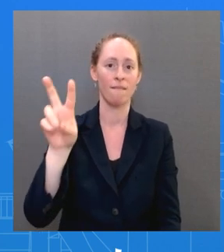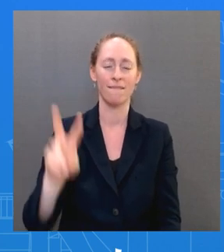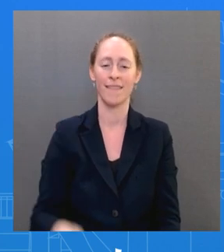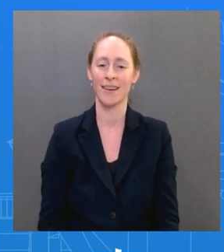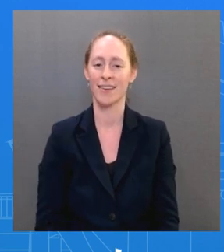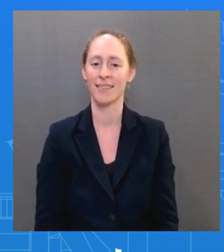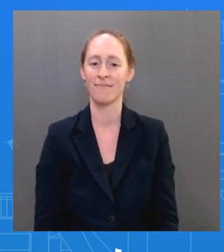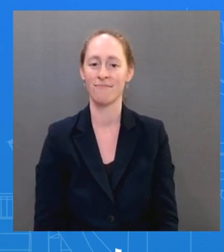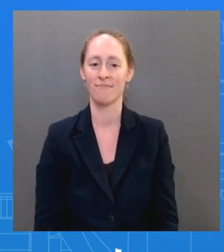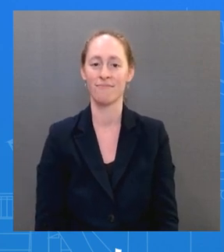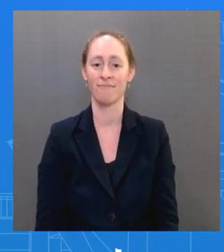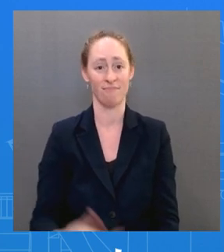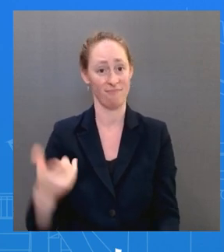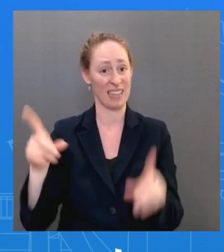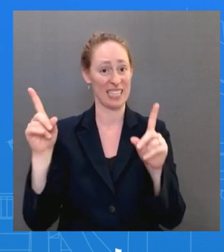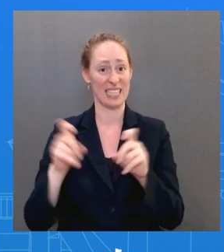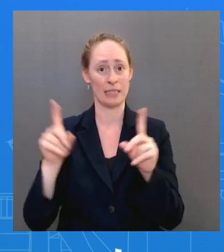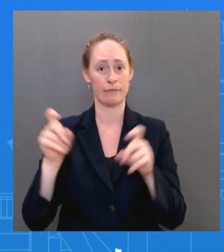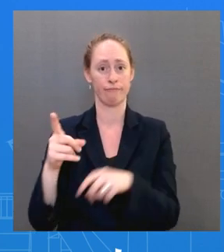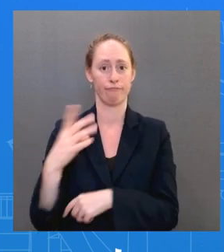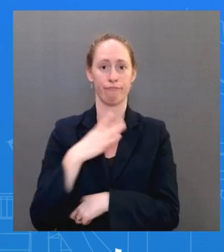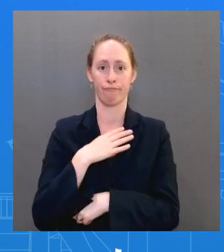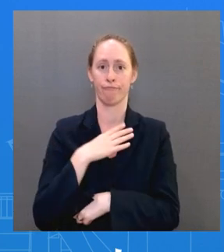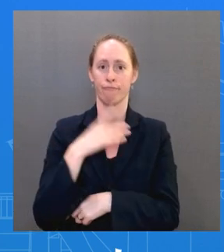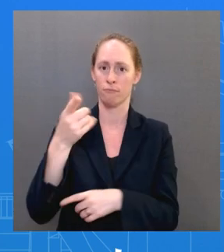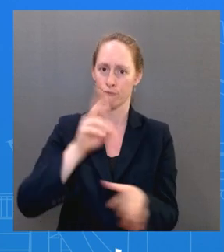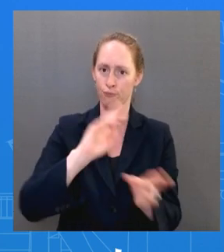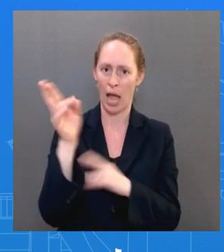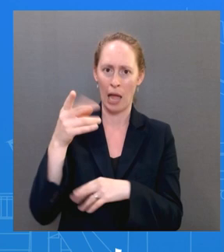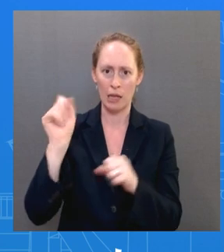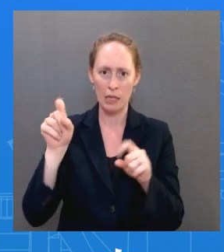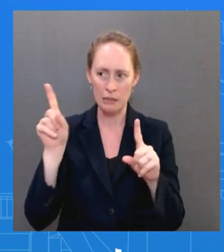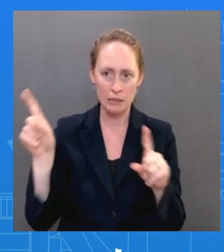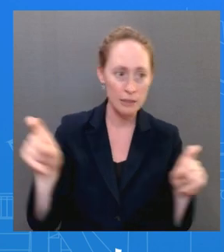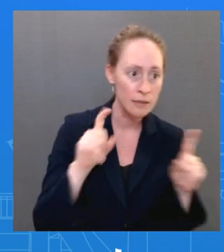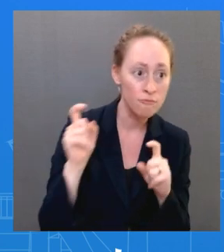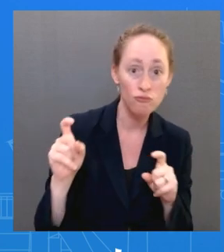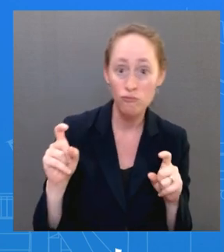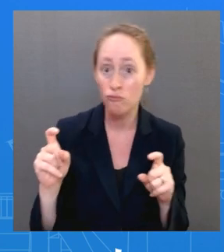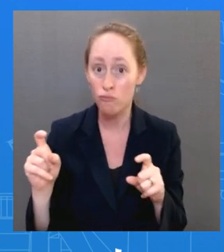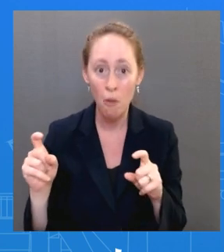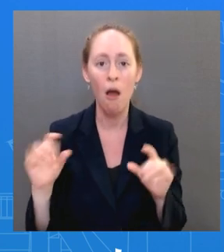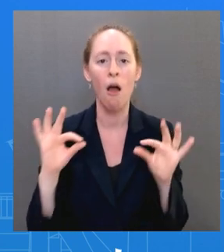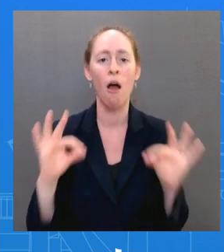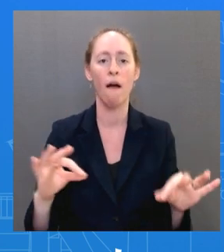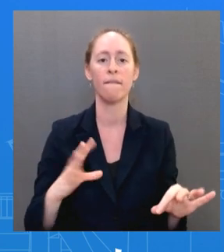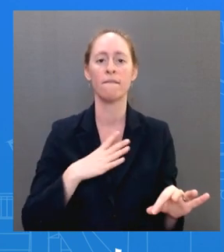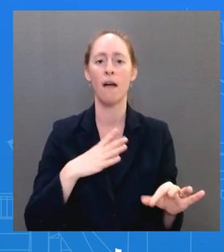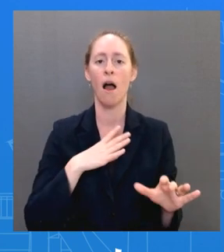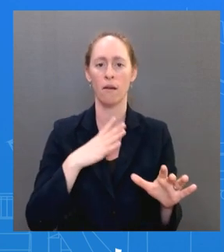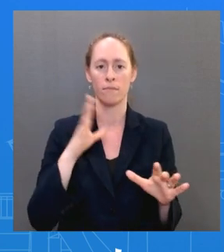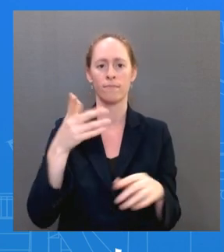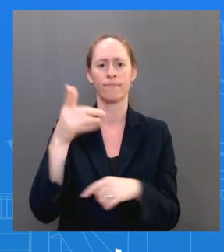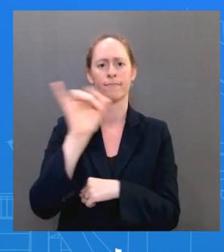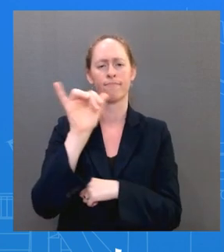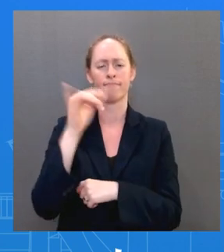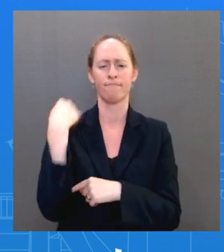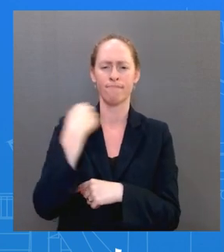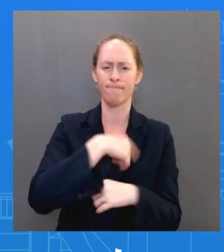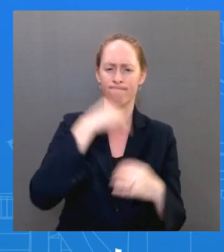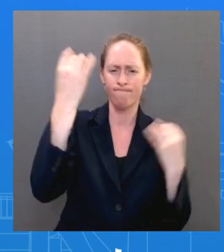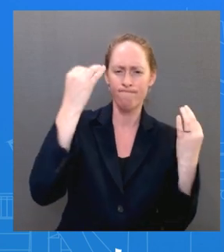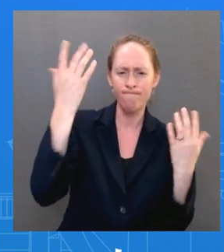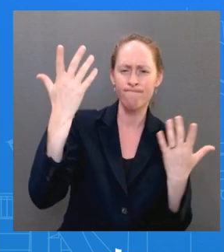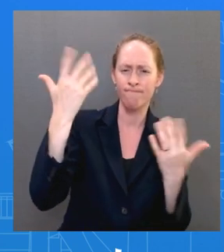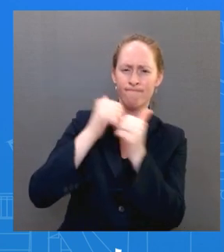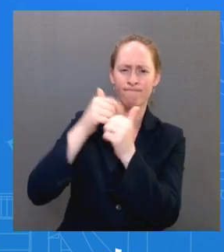doing a whole series of work on trying to improve indoor air quality, improving ventilation, filtration. So we are doing a lot on mitigation. And we